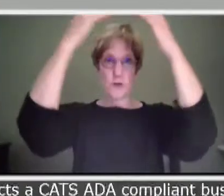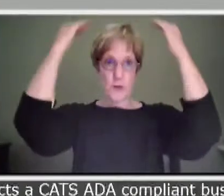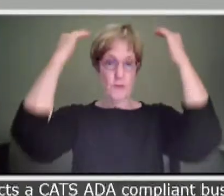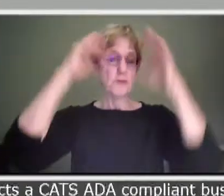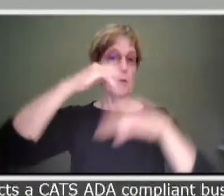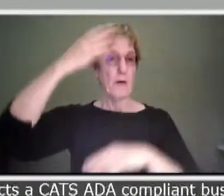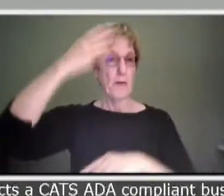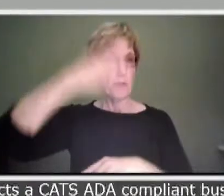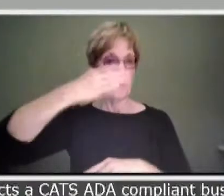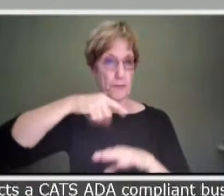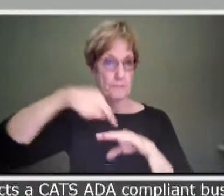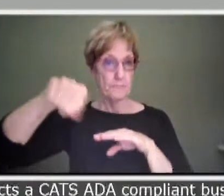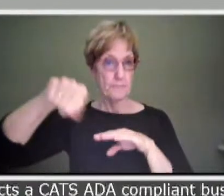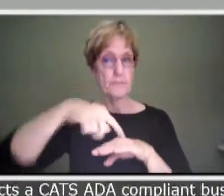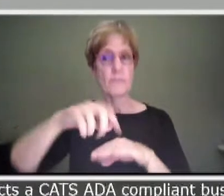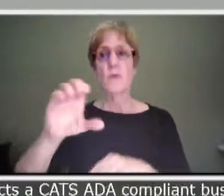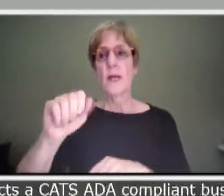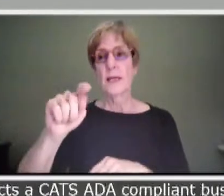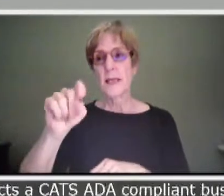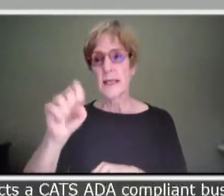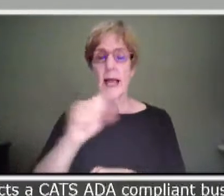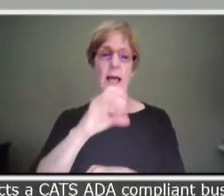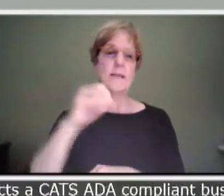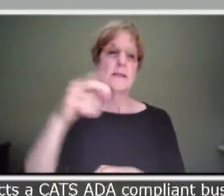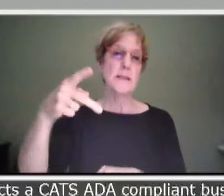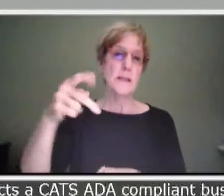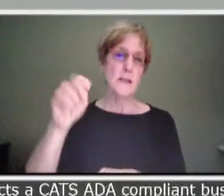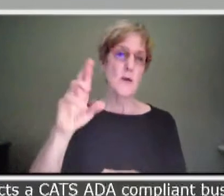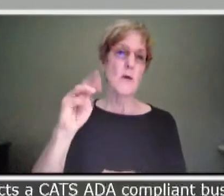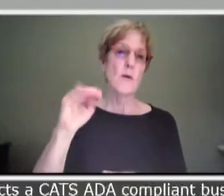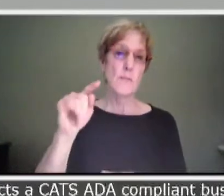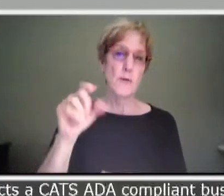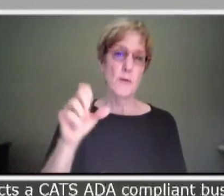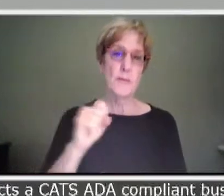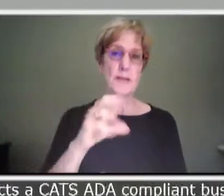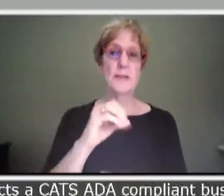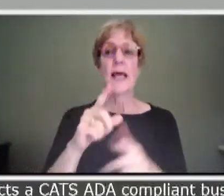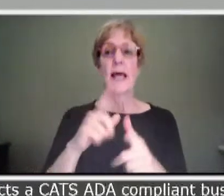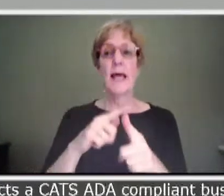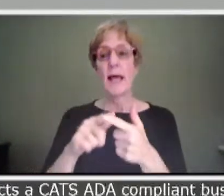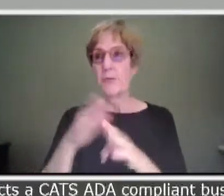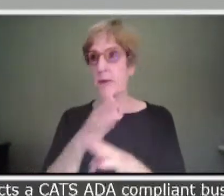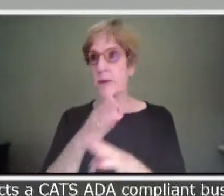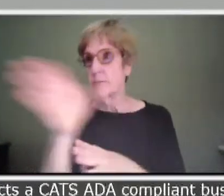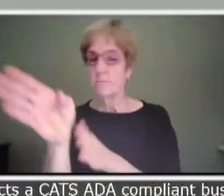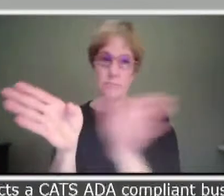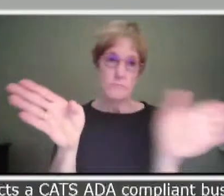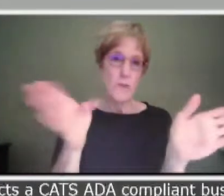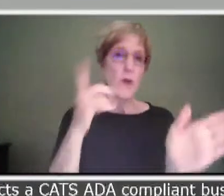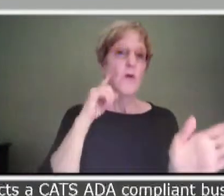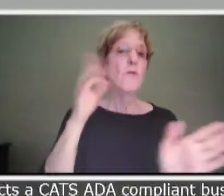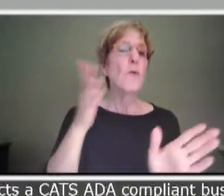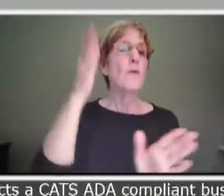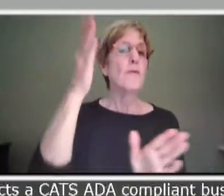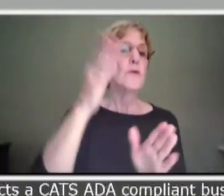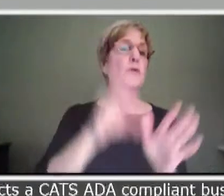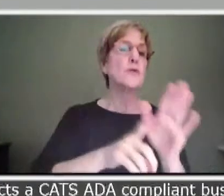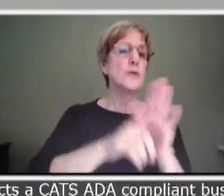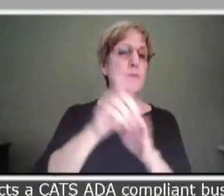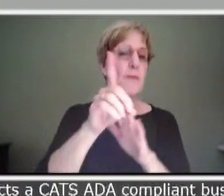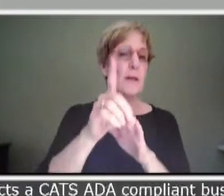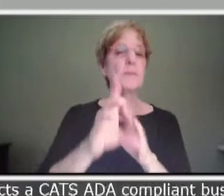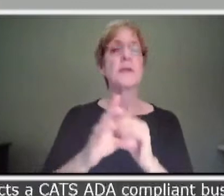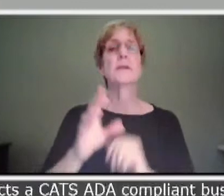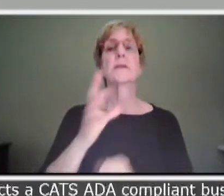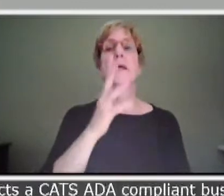would all be coordinated with CATS and permitting. Also would provide future street connections to the north and south of the site for future development and connectivity.